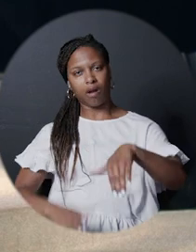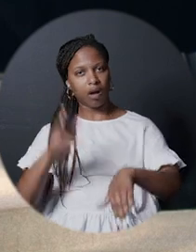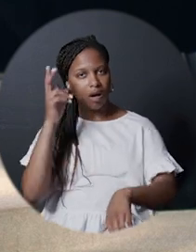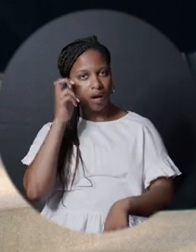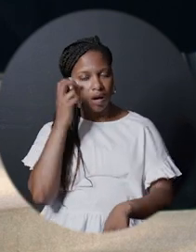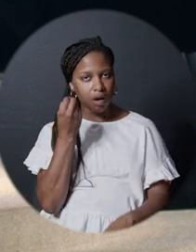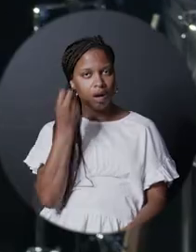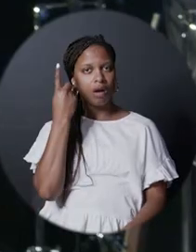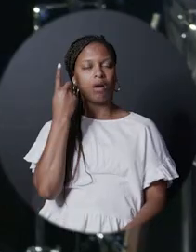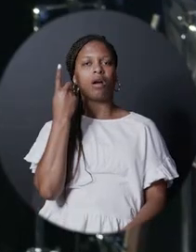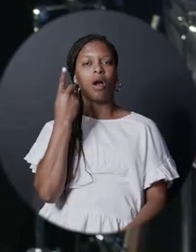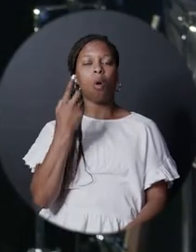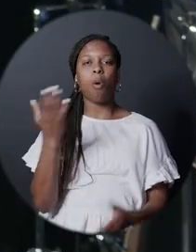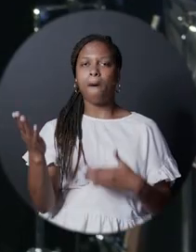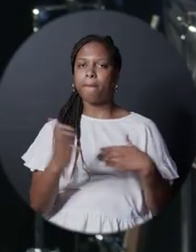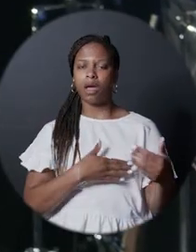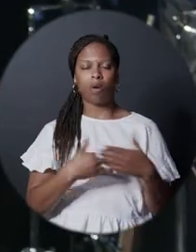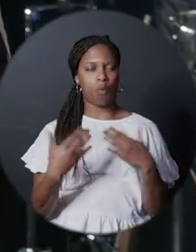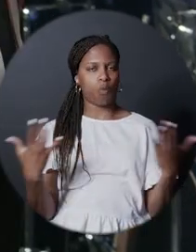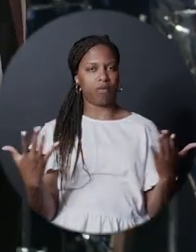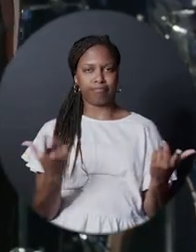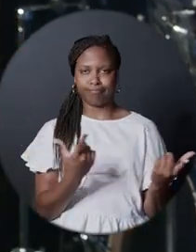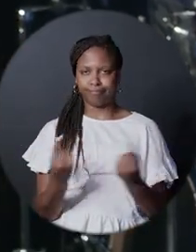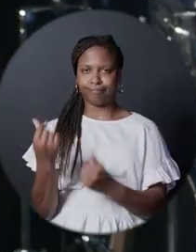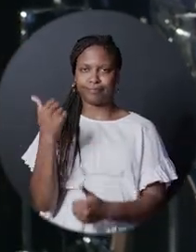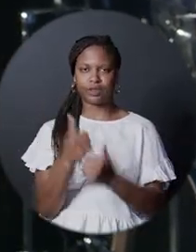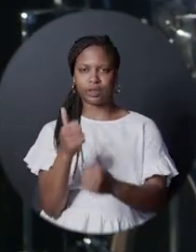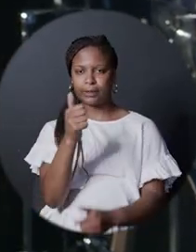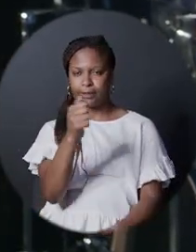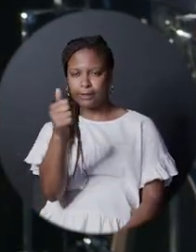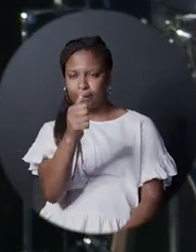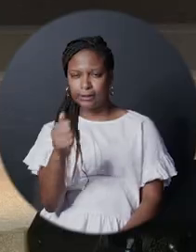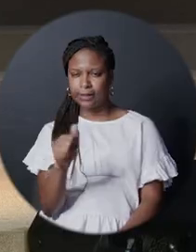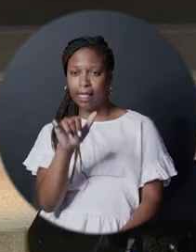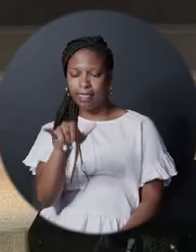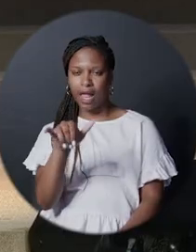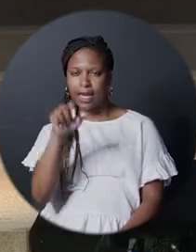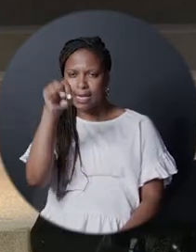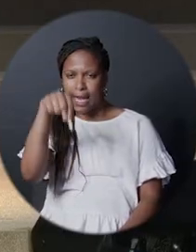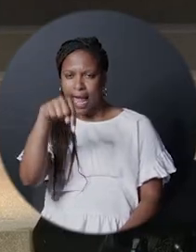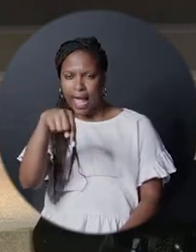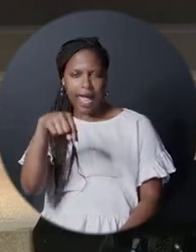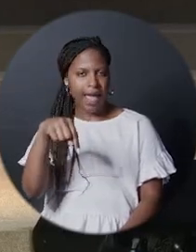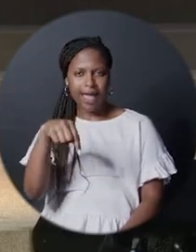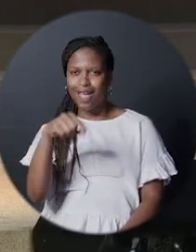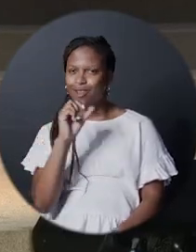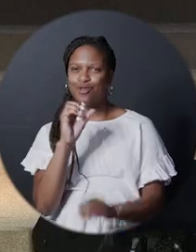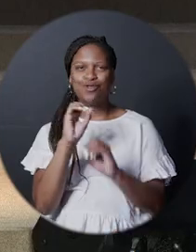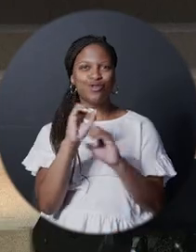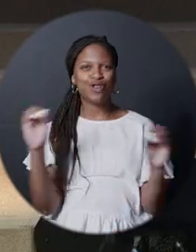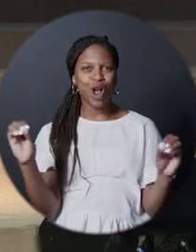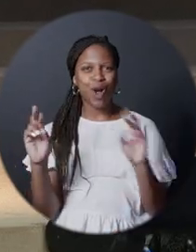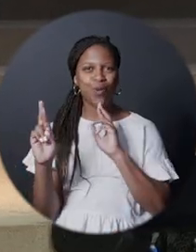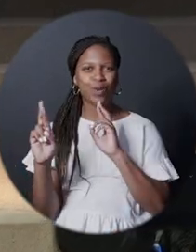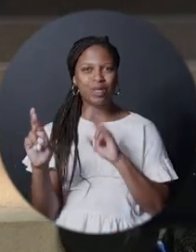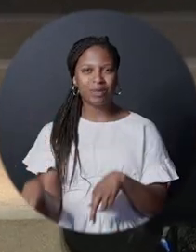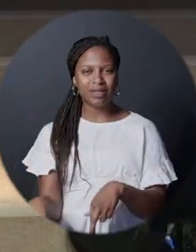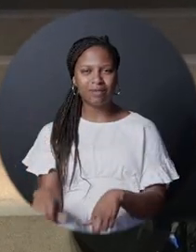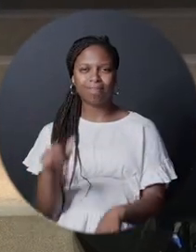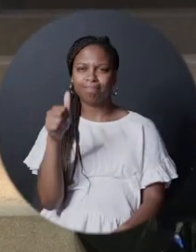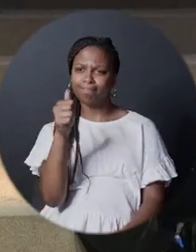Are y'all hearing me? No matter what I did, every button worked. But when I pushed that button, I got